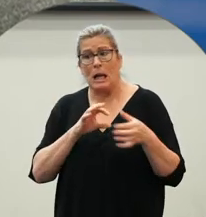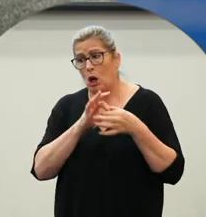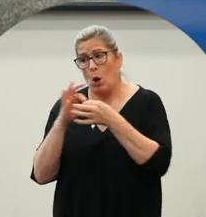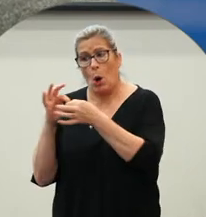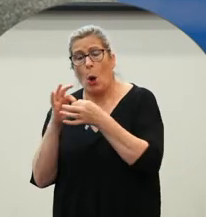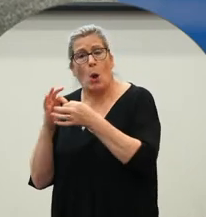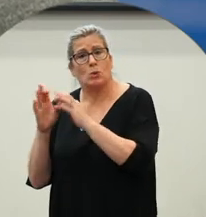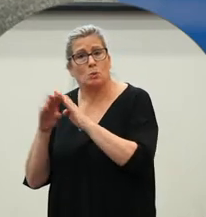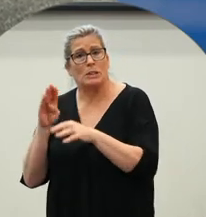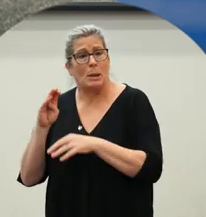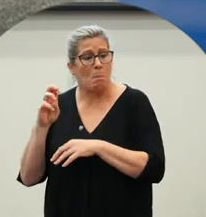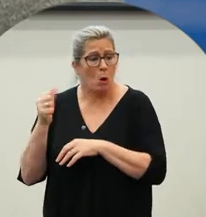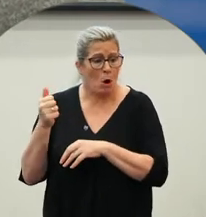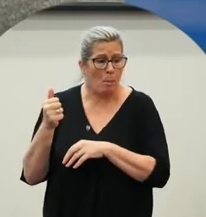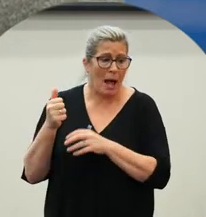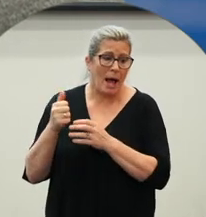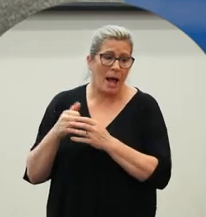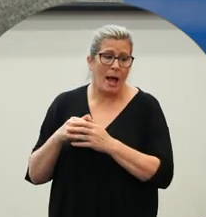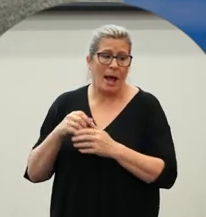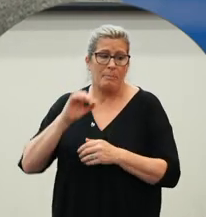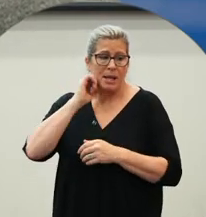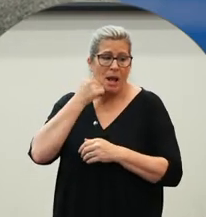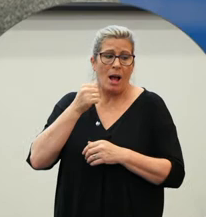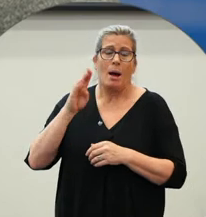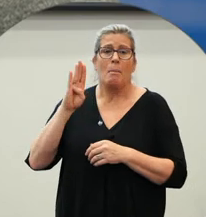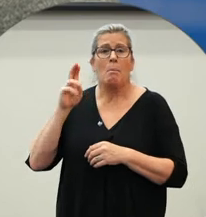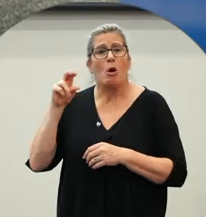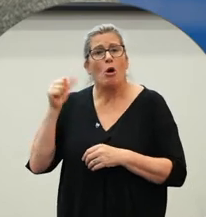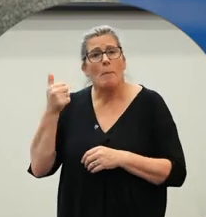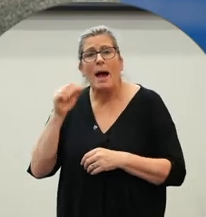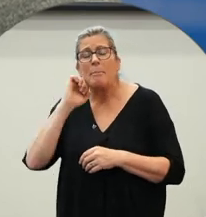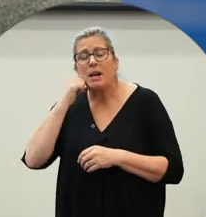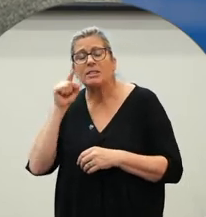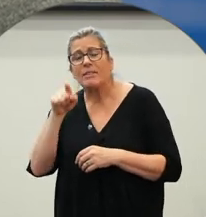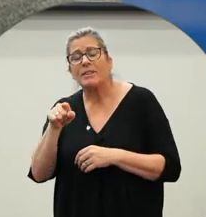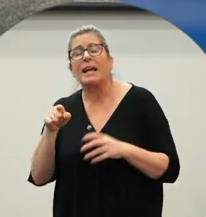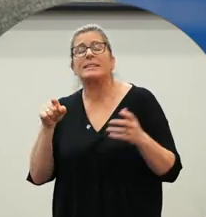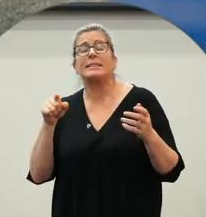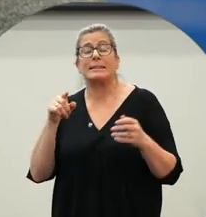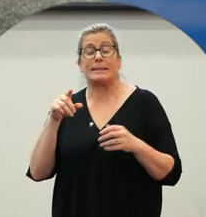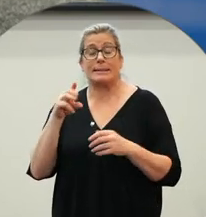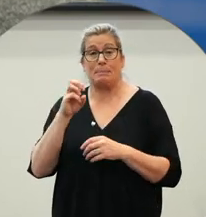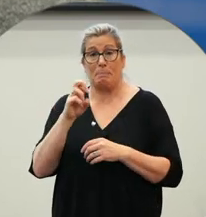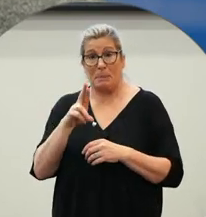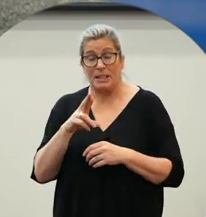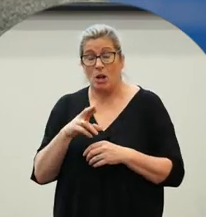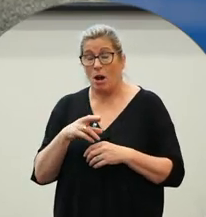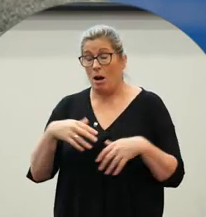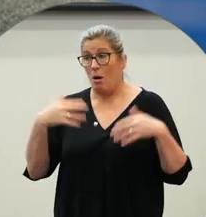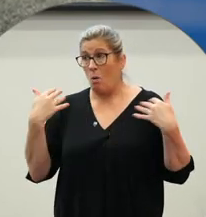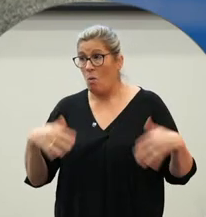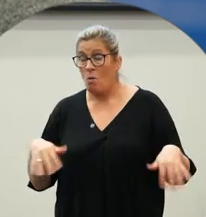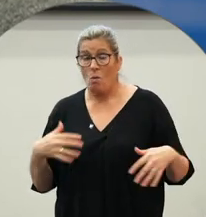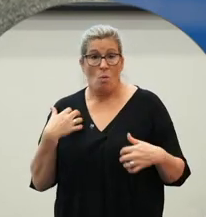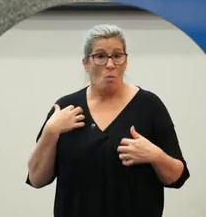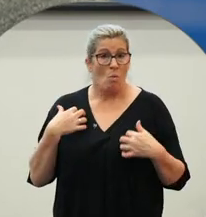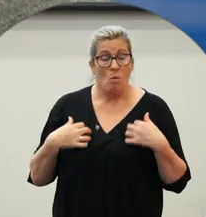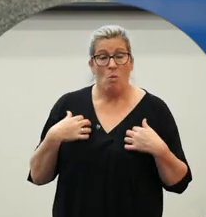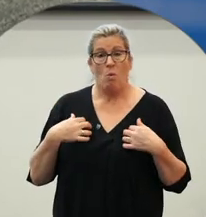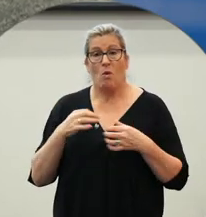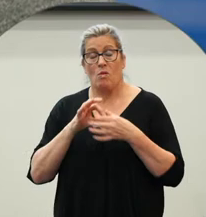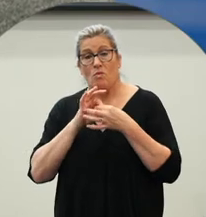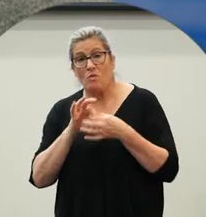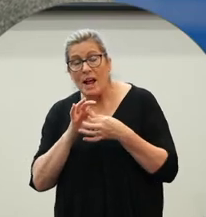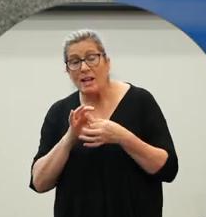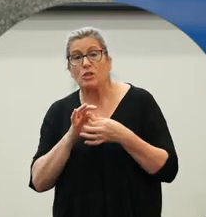Burma. And because of that, Peter was absolutely fascinated with the relationship between the developed world